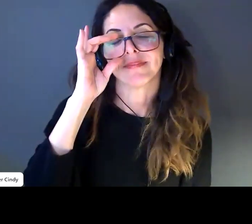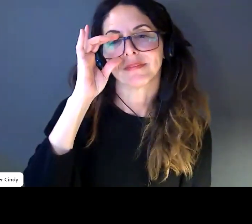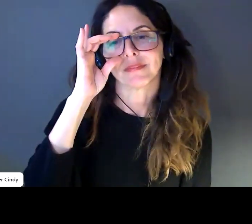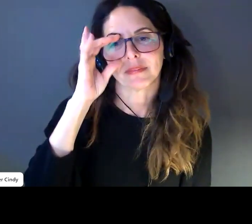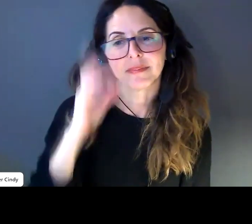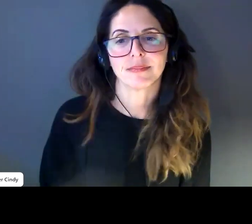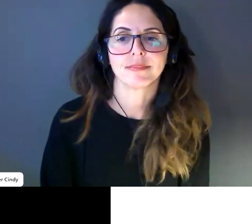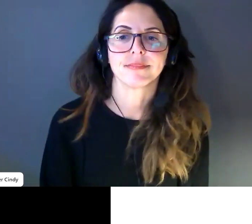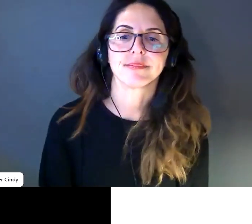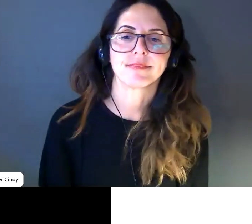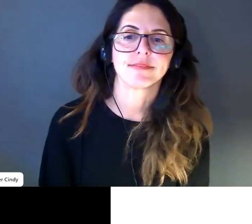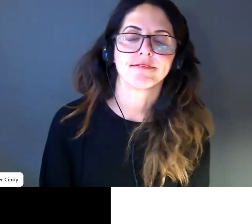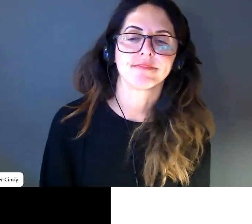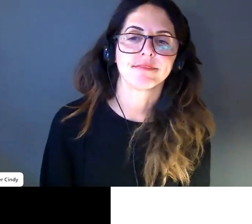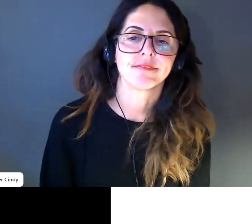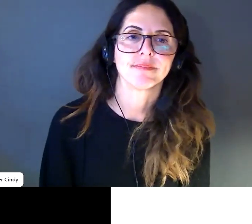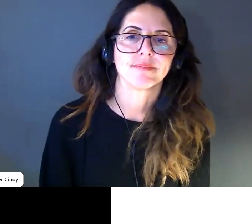black. Oh,